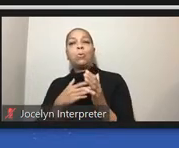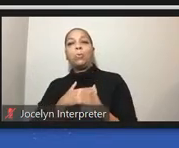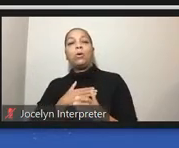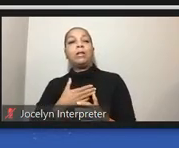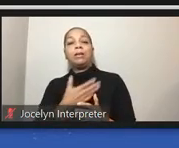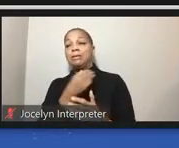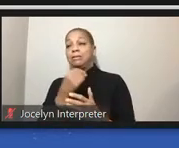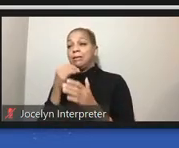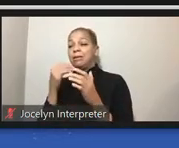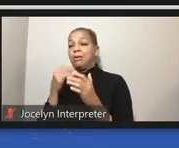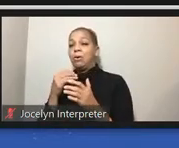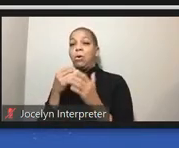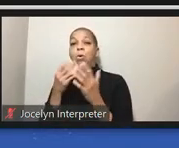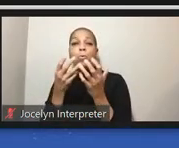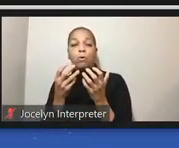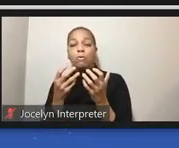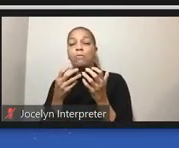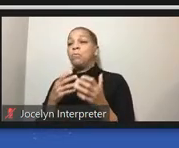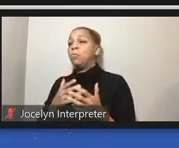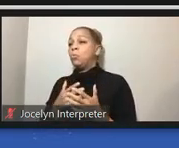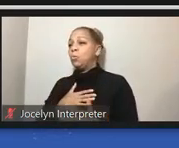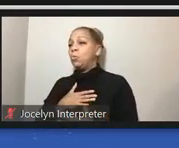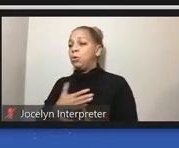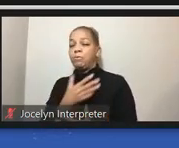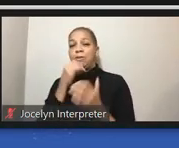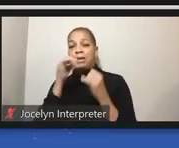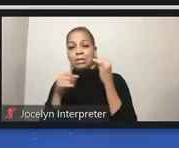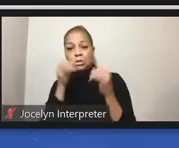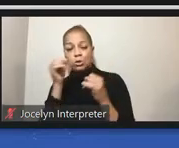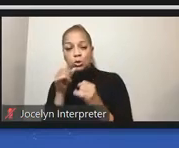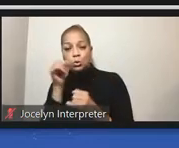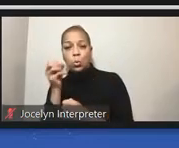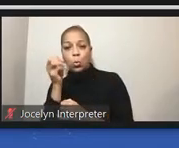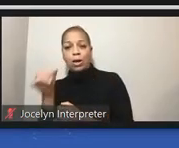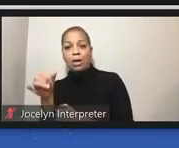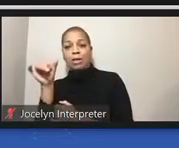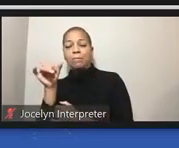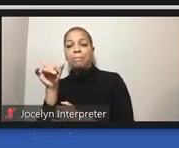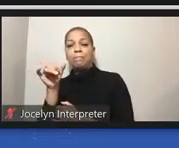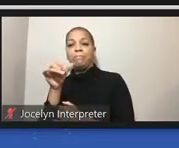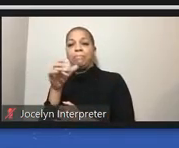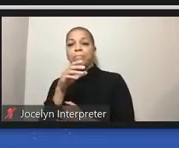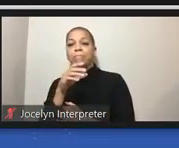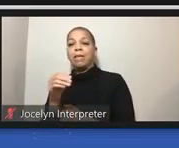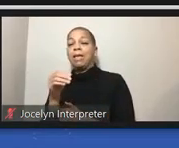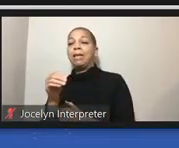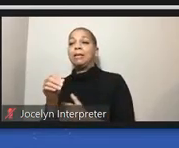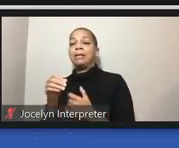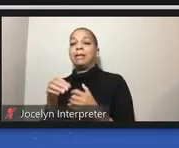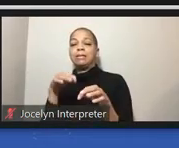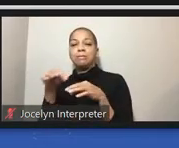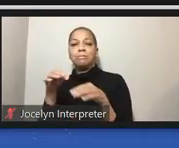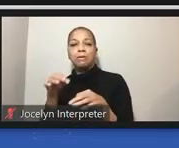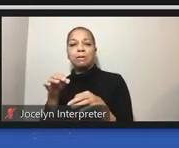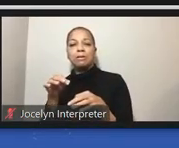and represent emotion in a way that's far from the complexity of how affect actually works in reality.